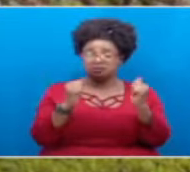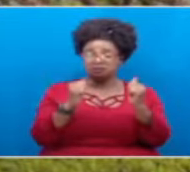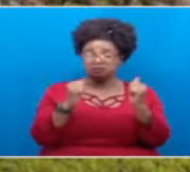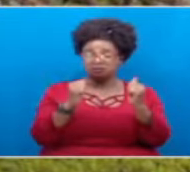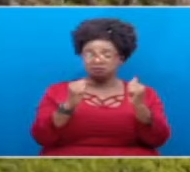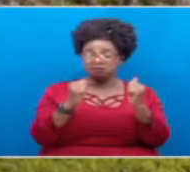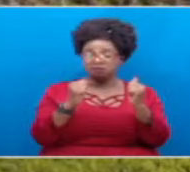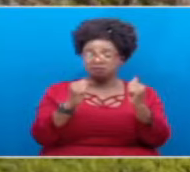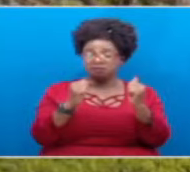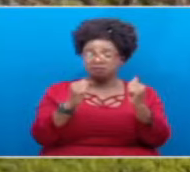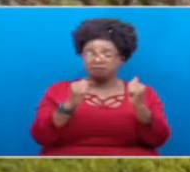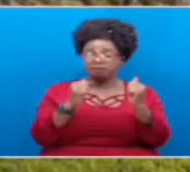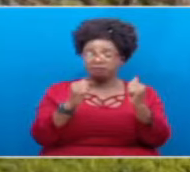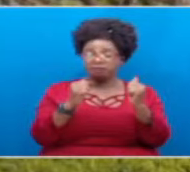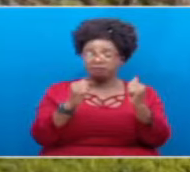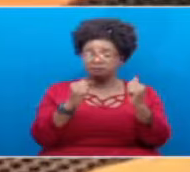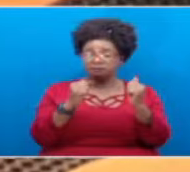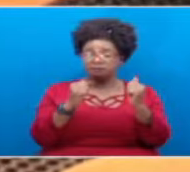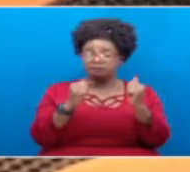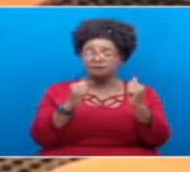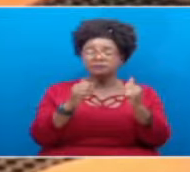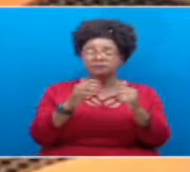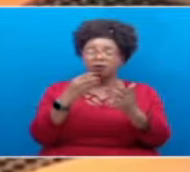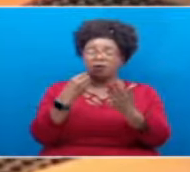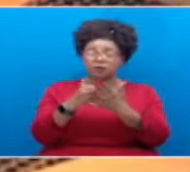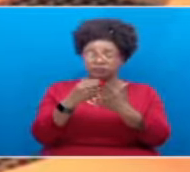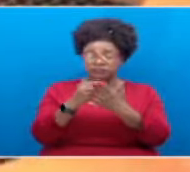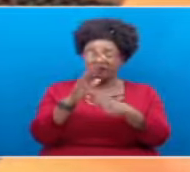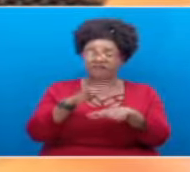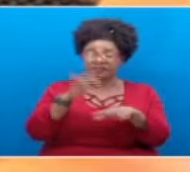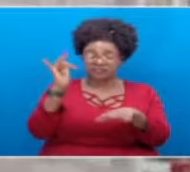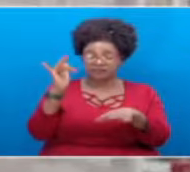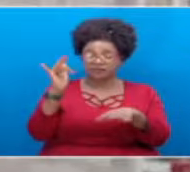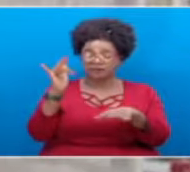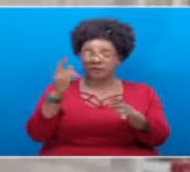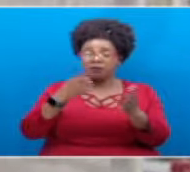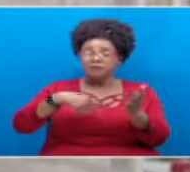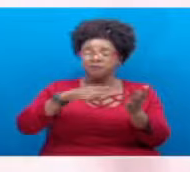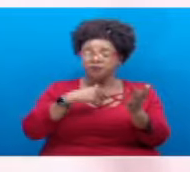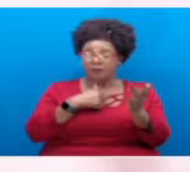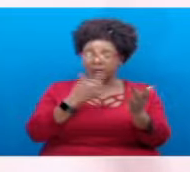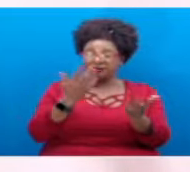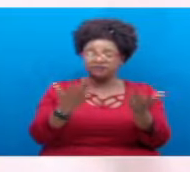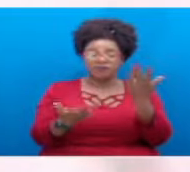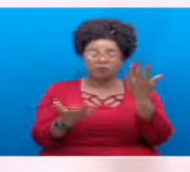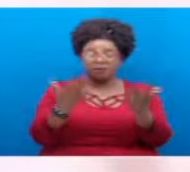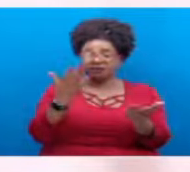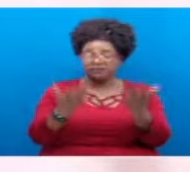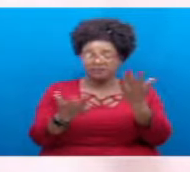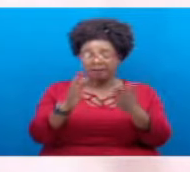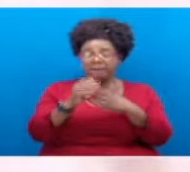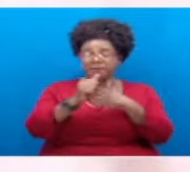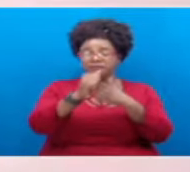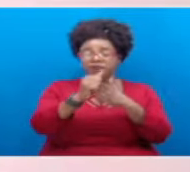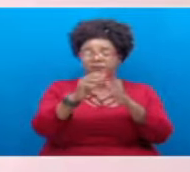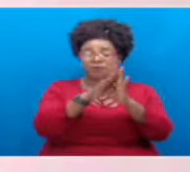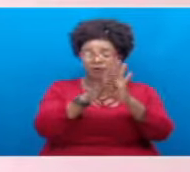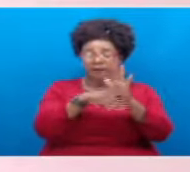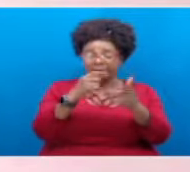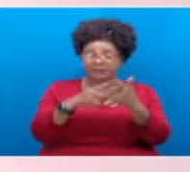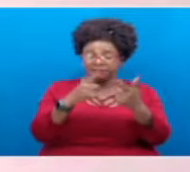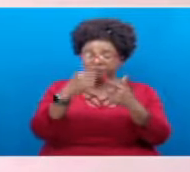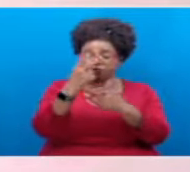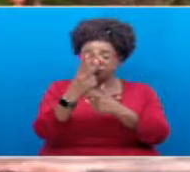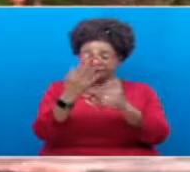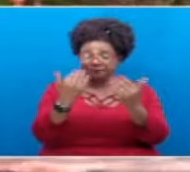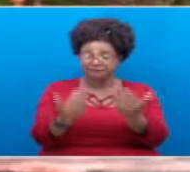it's cost effective. We have been evaluating the pilot program for 2 years now, and the